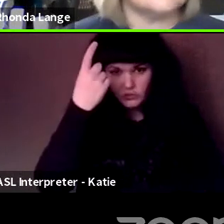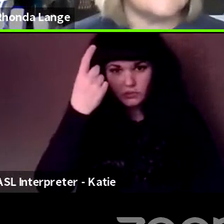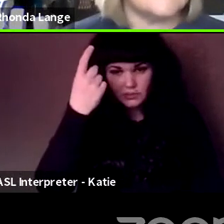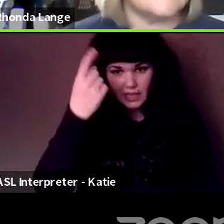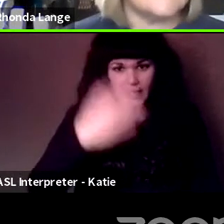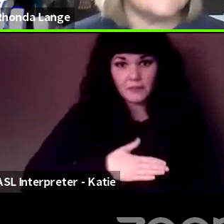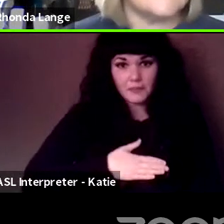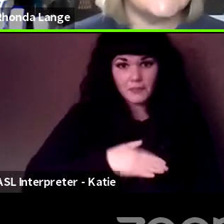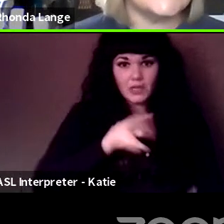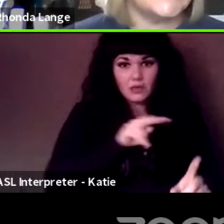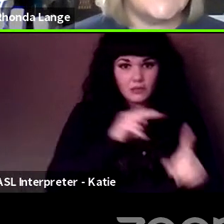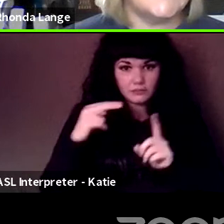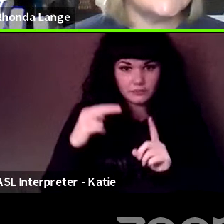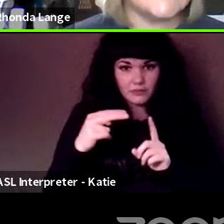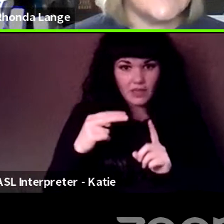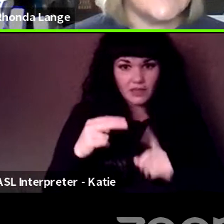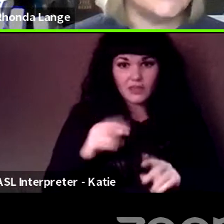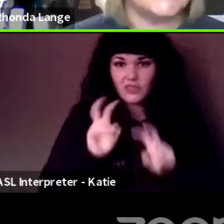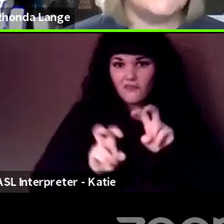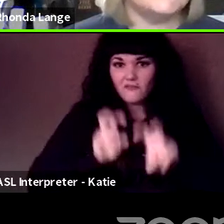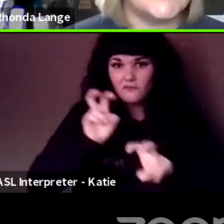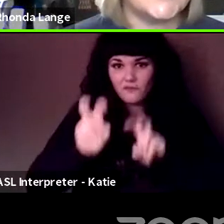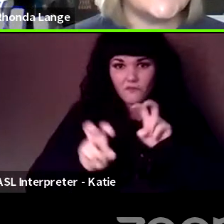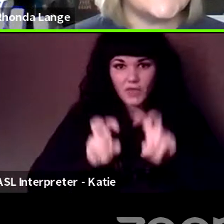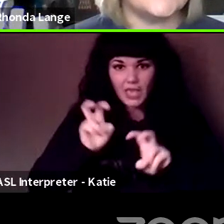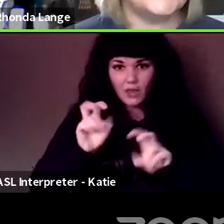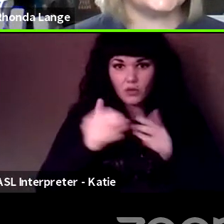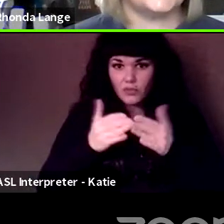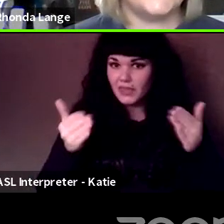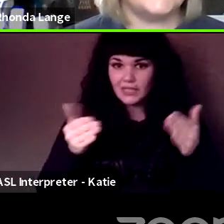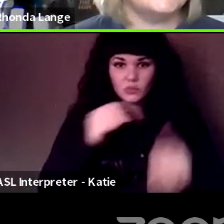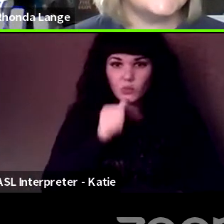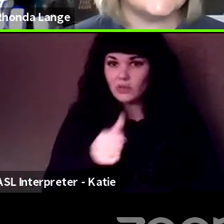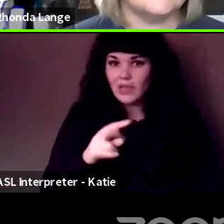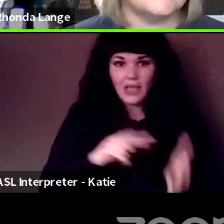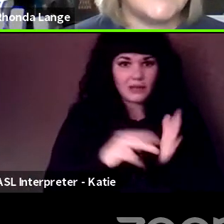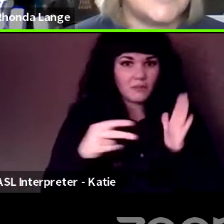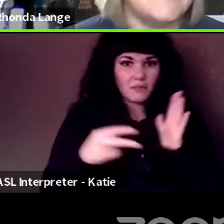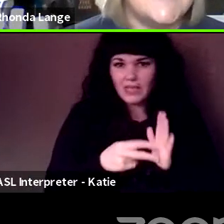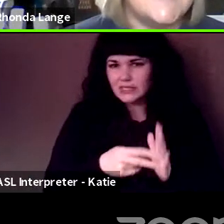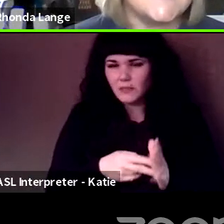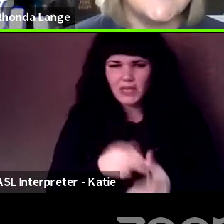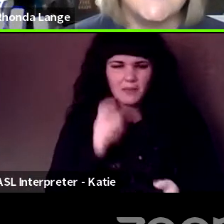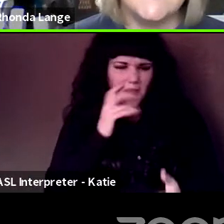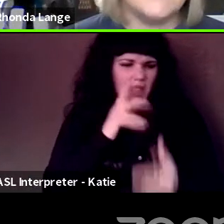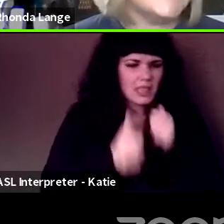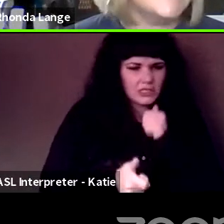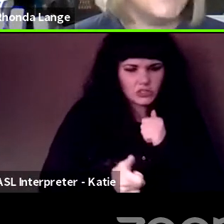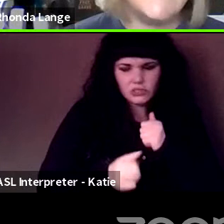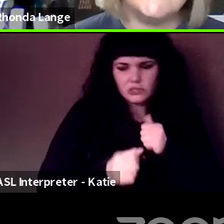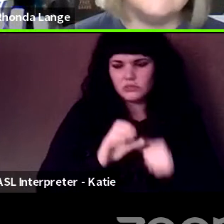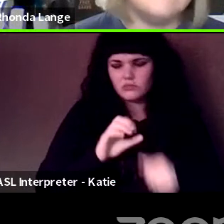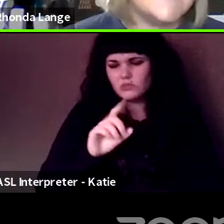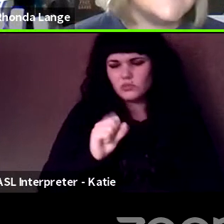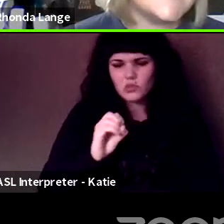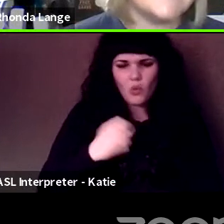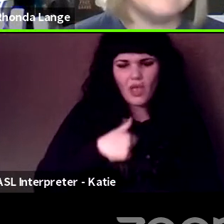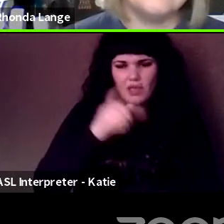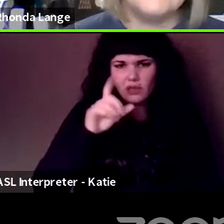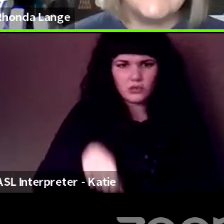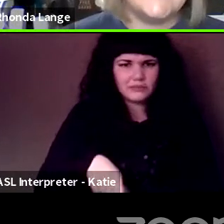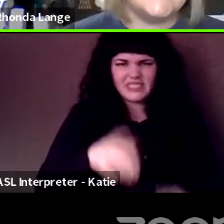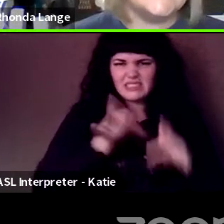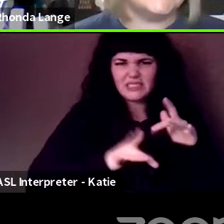fair things were not scheduled to be malicious just so I could miss commission meetings. They were done way in